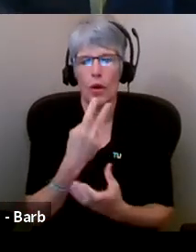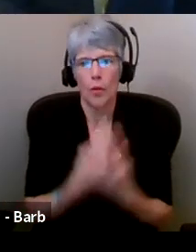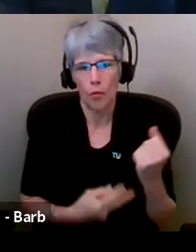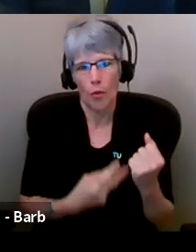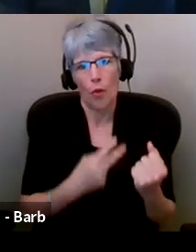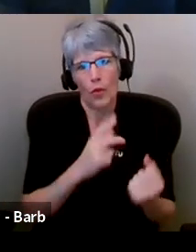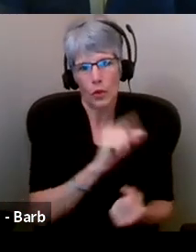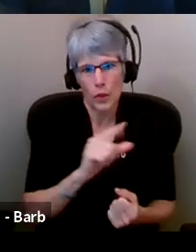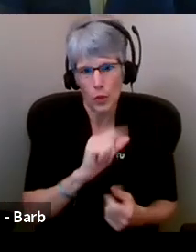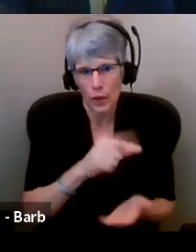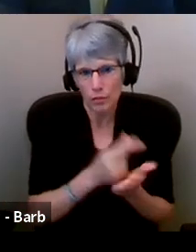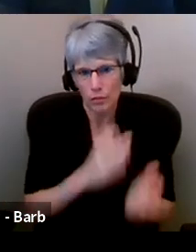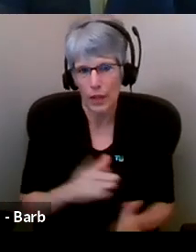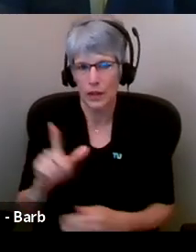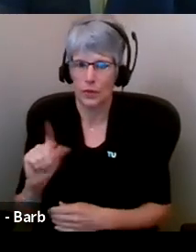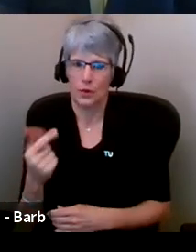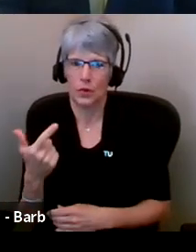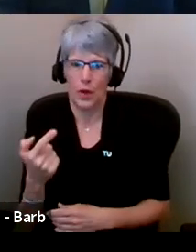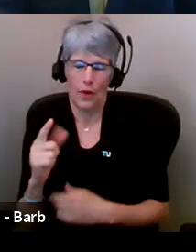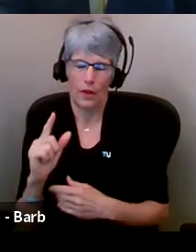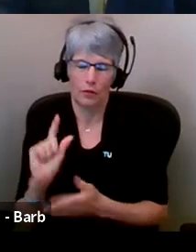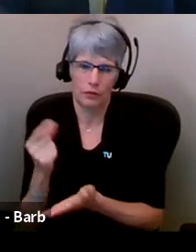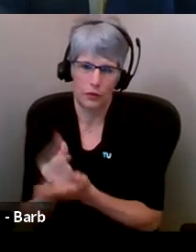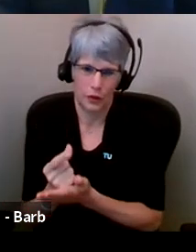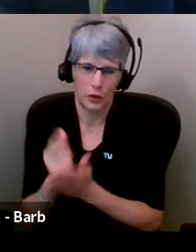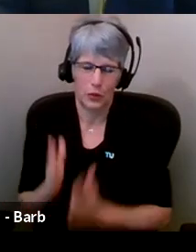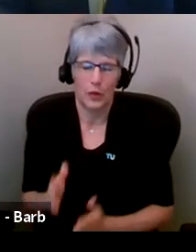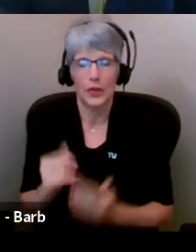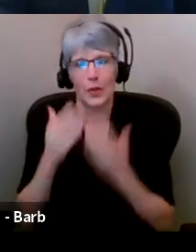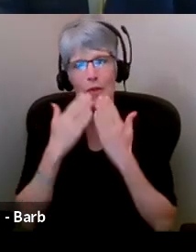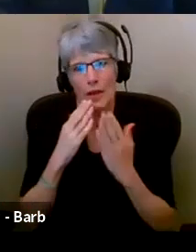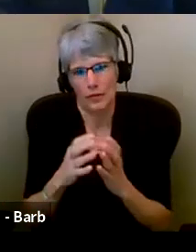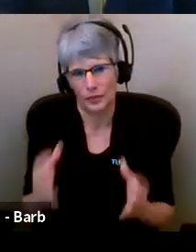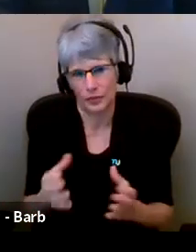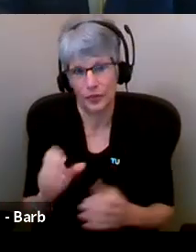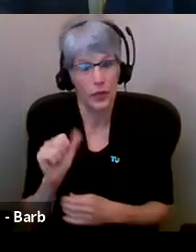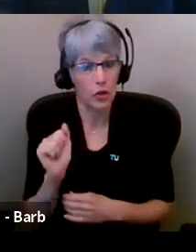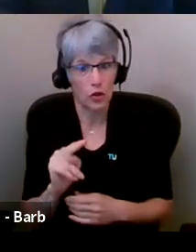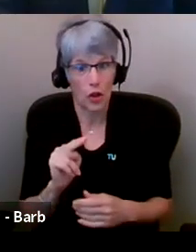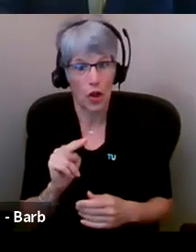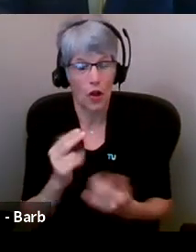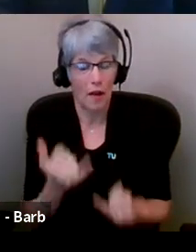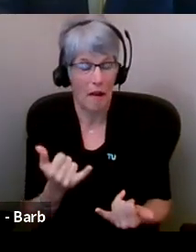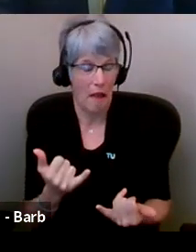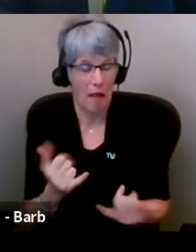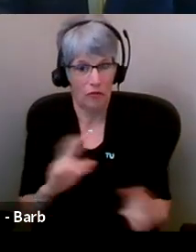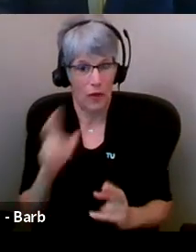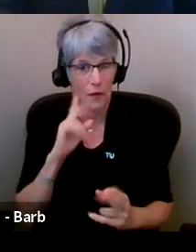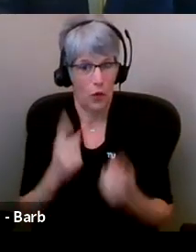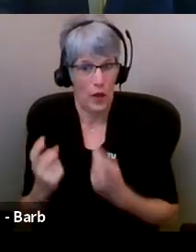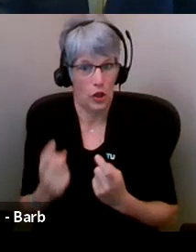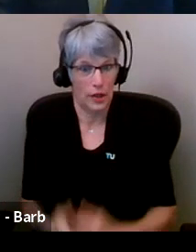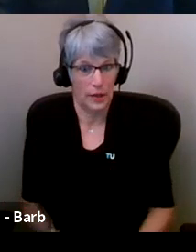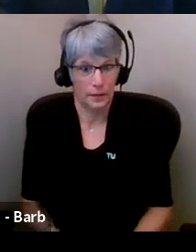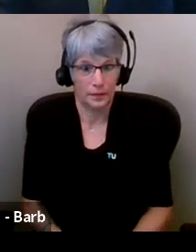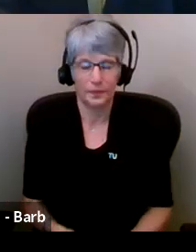years to be able to celebrate them. So again, thank you very much. And Sean, we can go right to questions. All